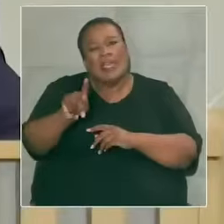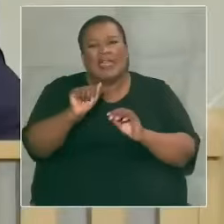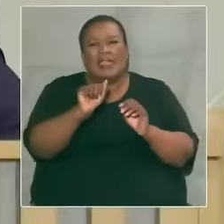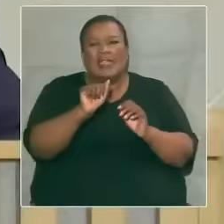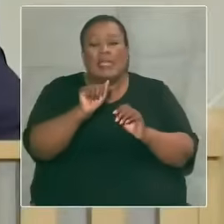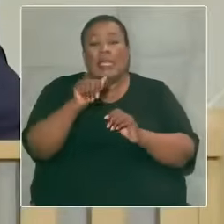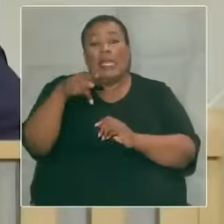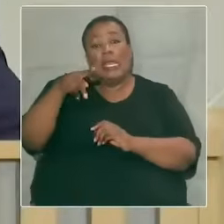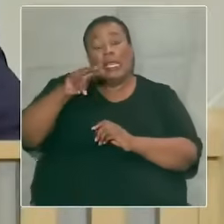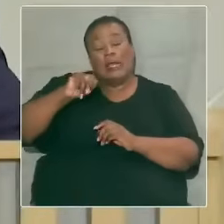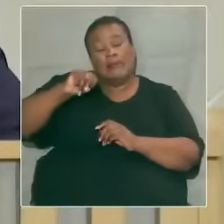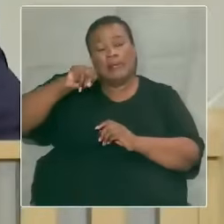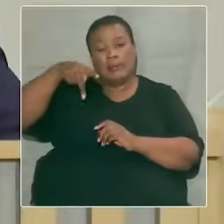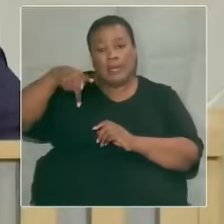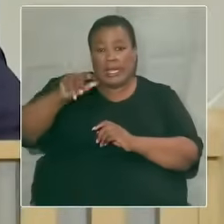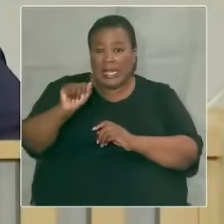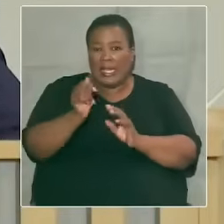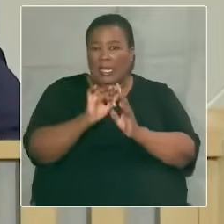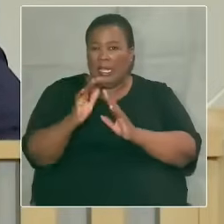Thanks, Commissioner.